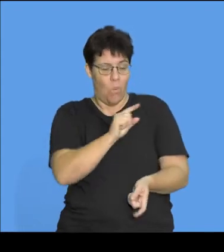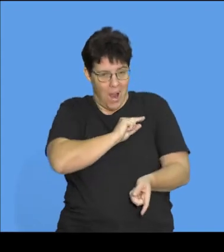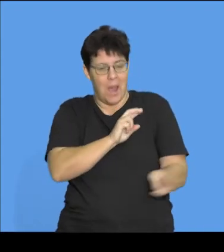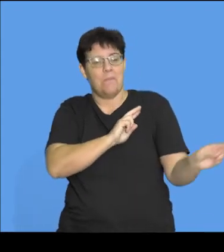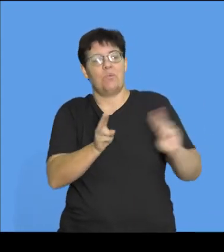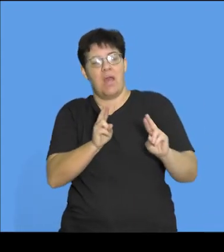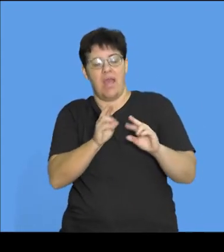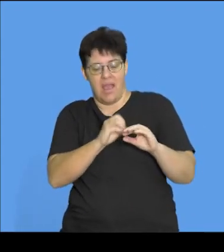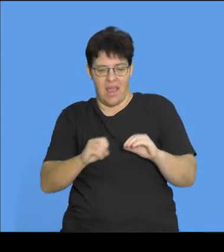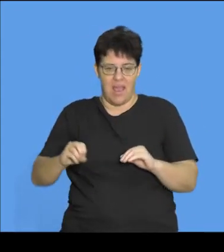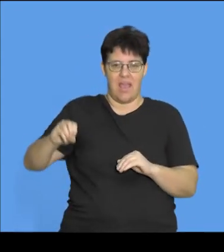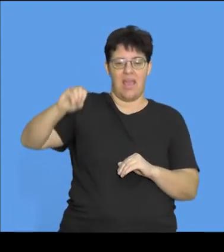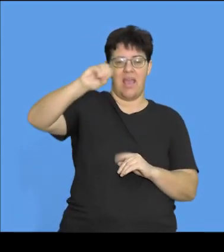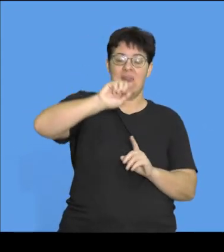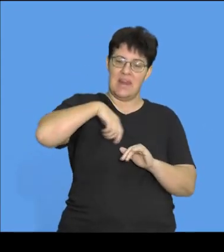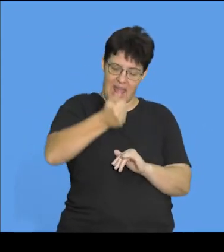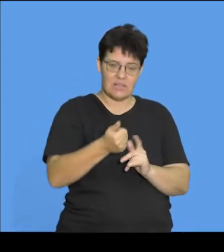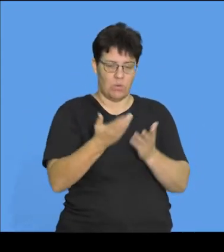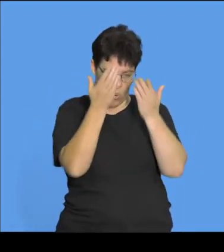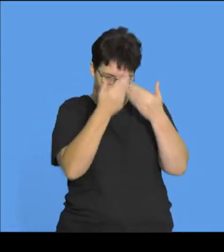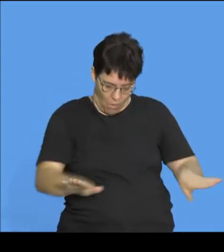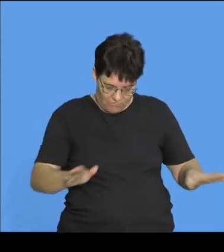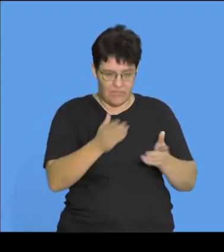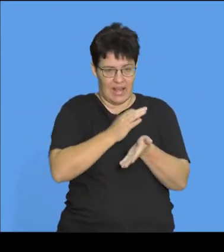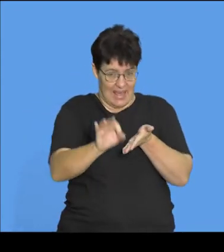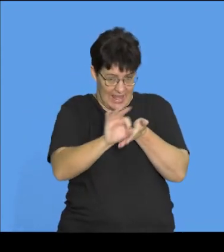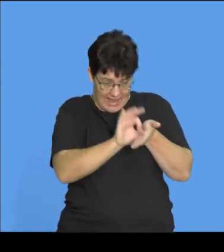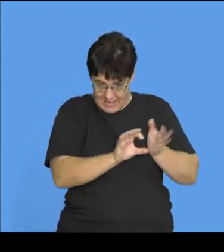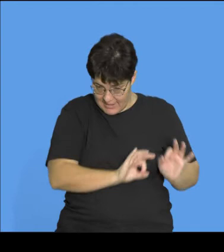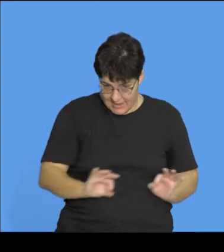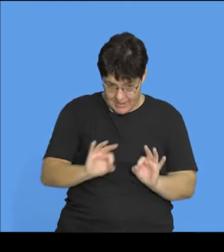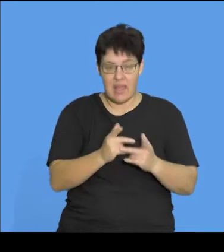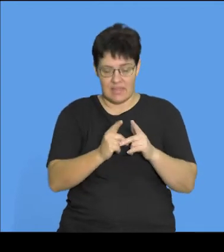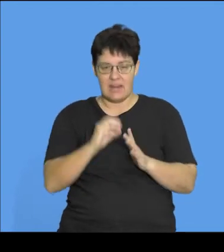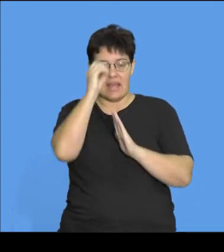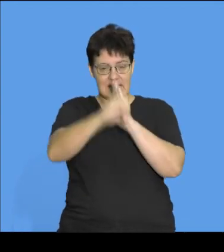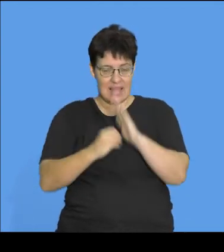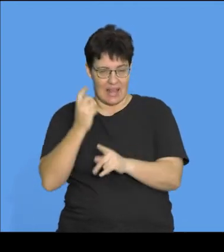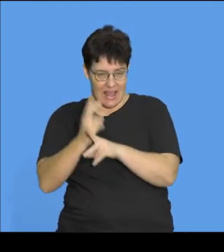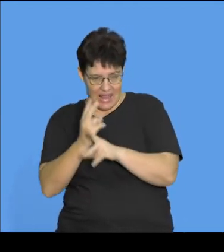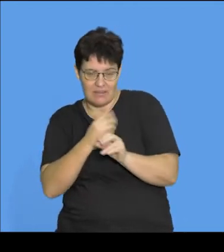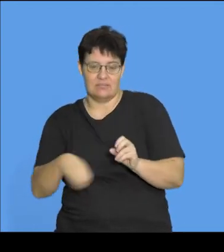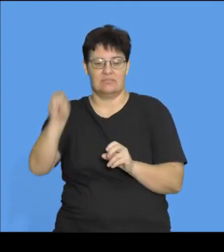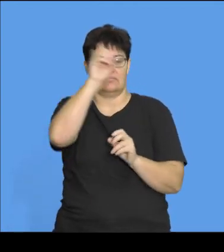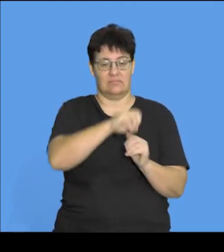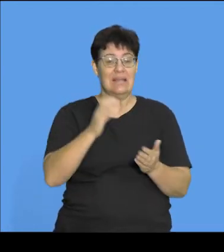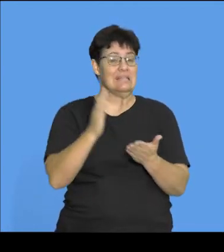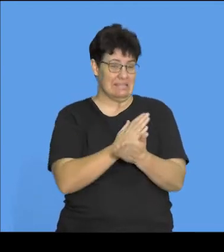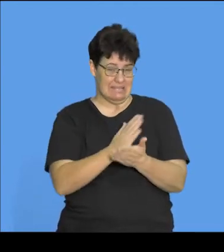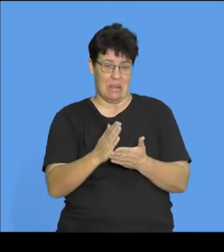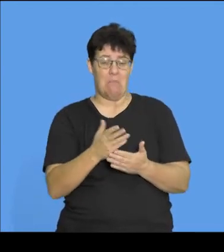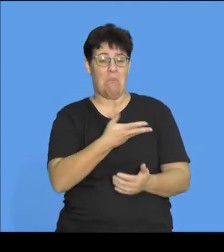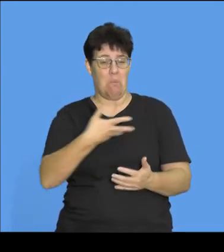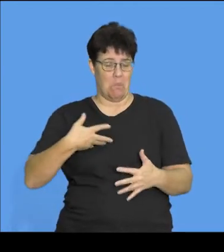next fertilized ovum. So we find that the next cycle begins. Some females may experience pain during